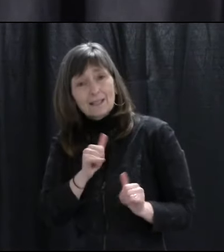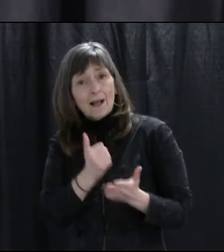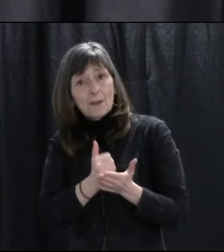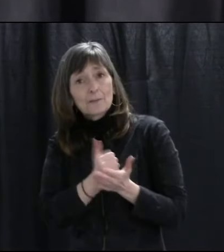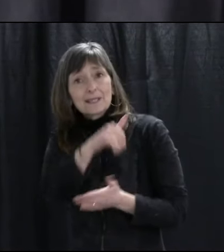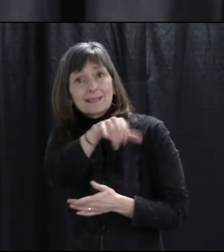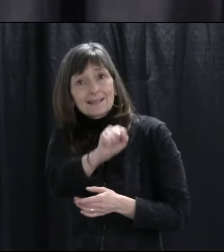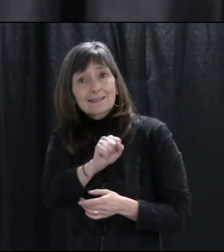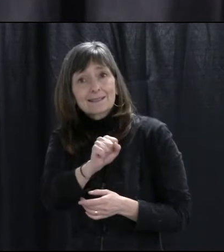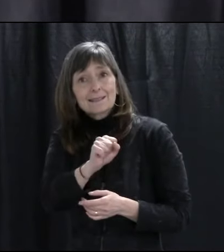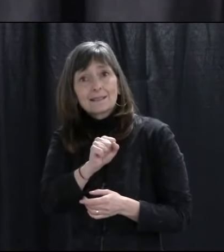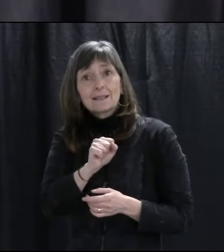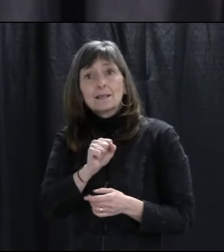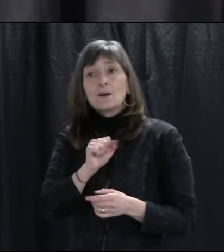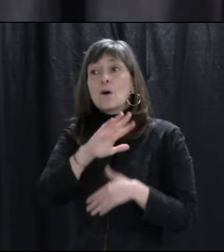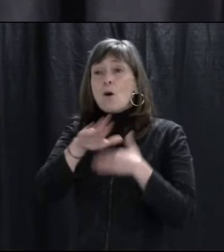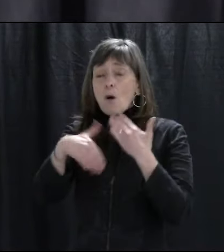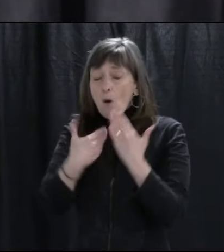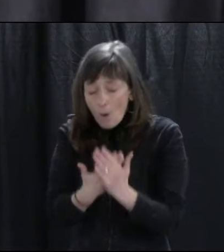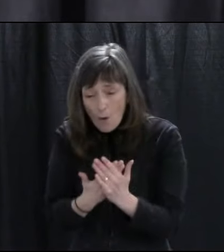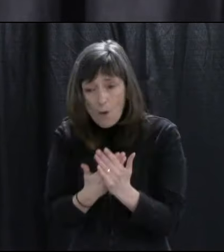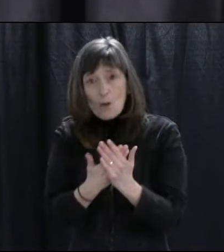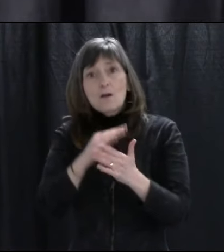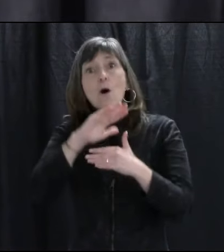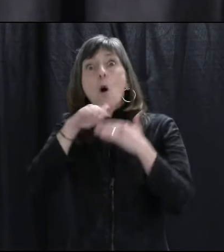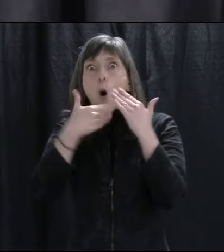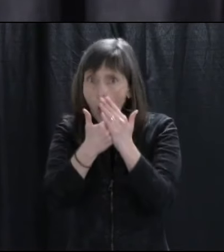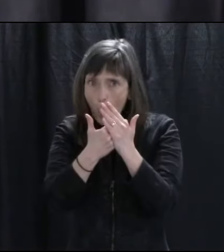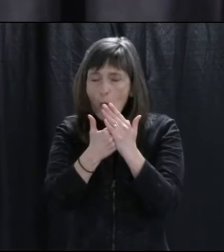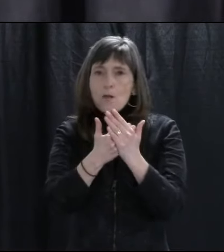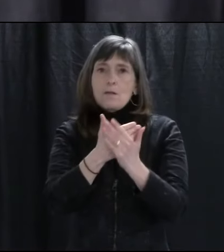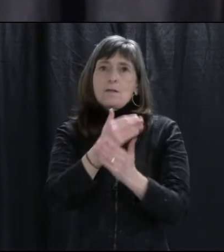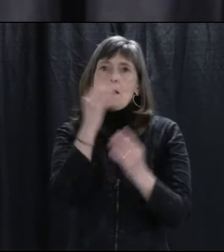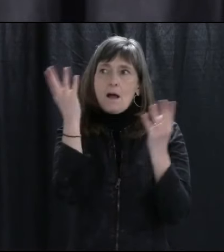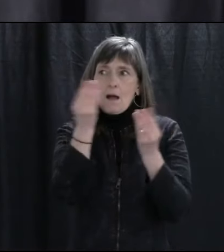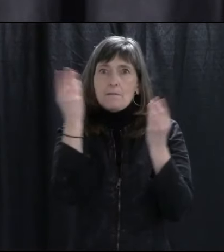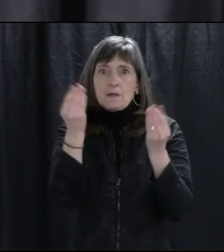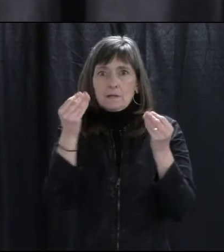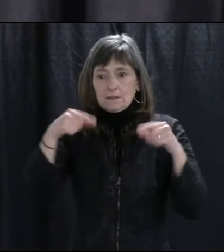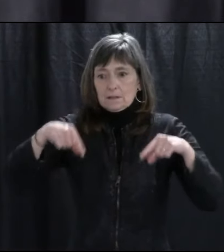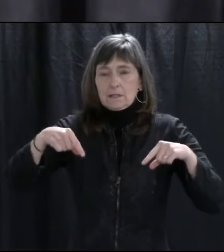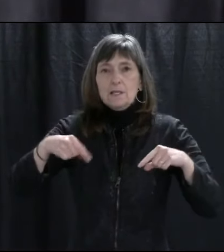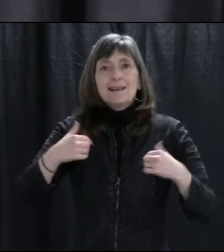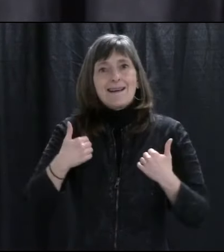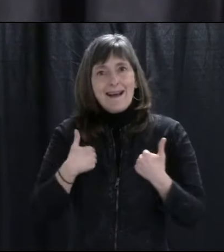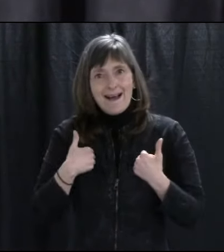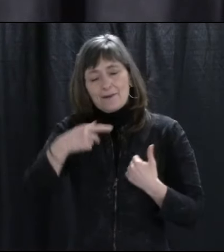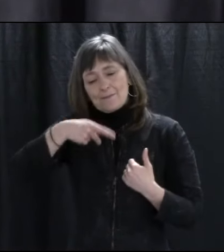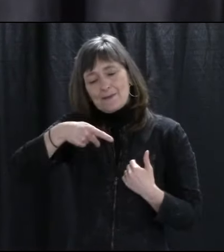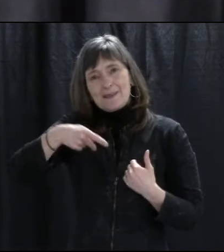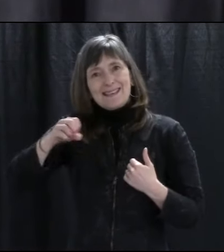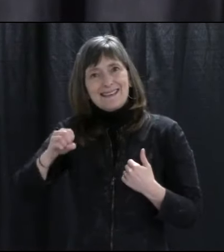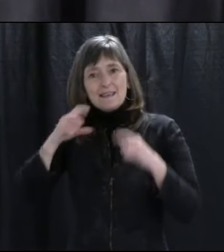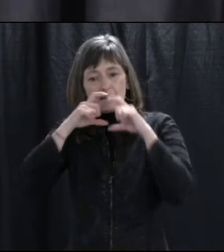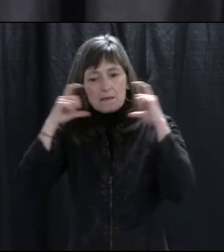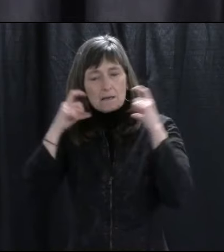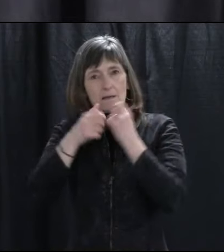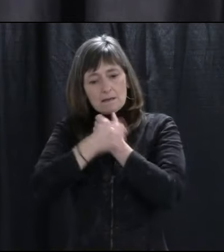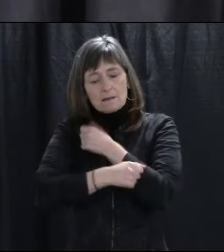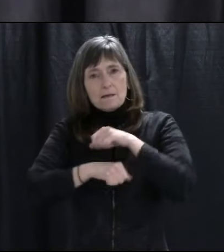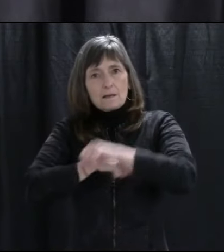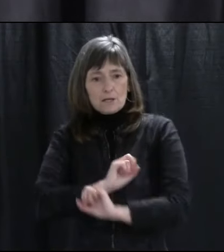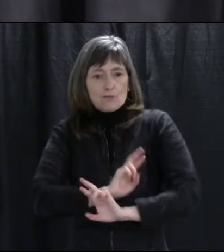Every ambulance in this province, and I must emphasize that every ambulance in this province has a PPE kit. It